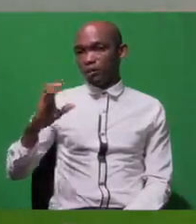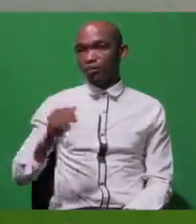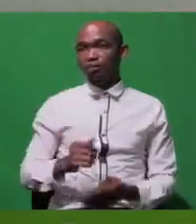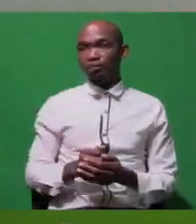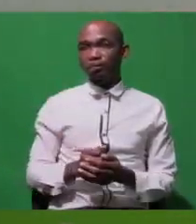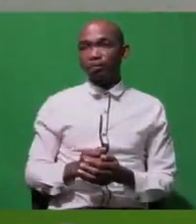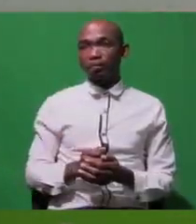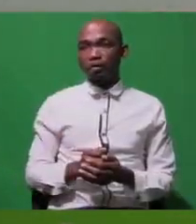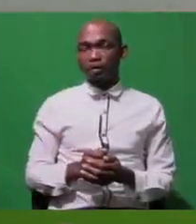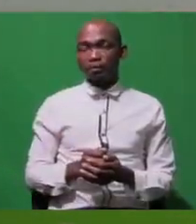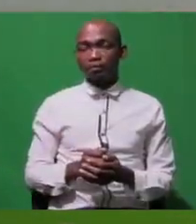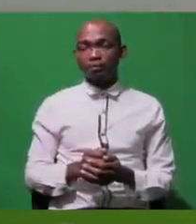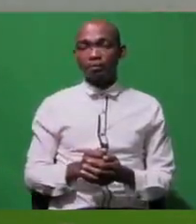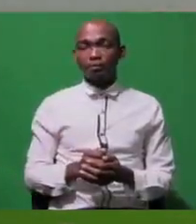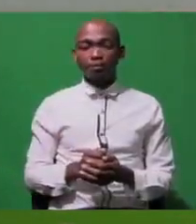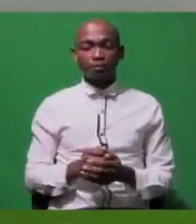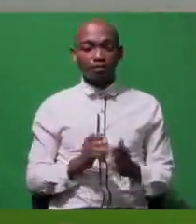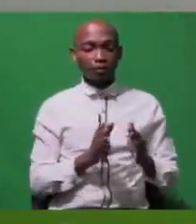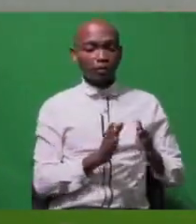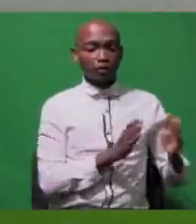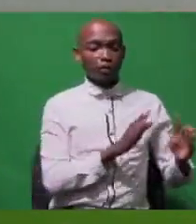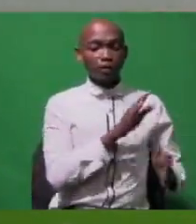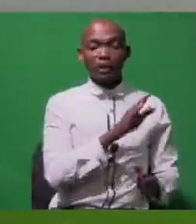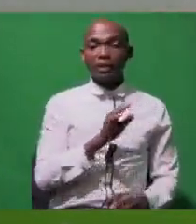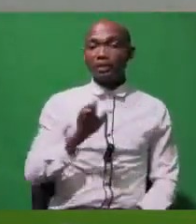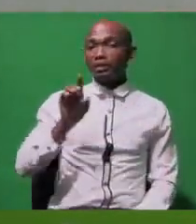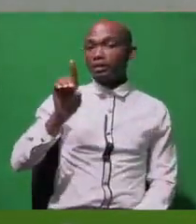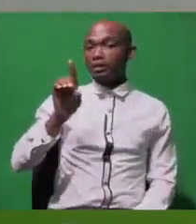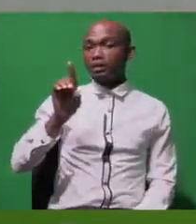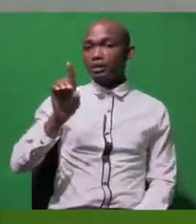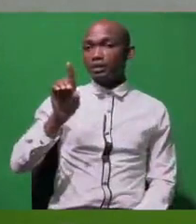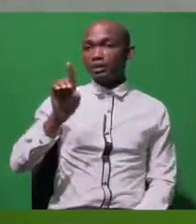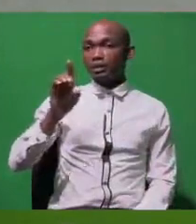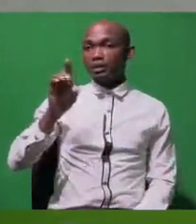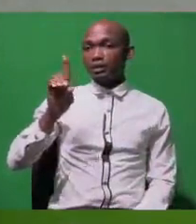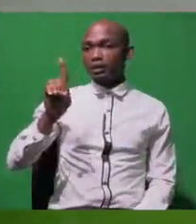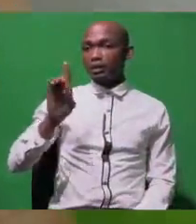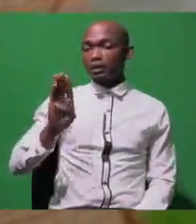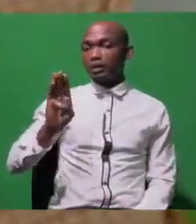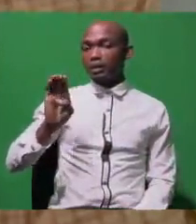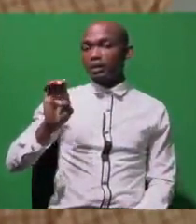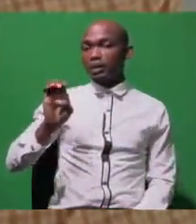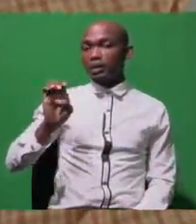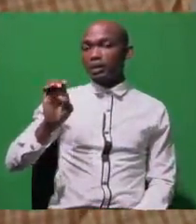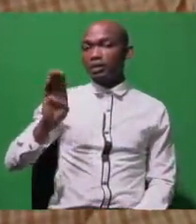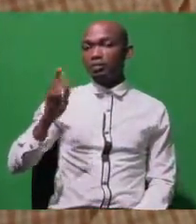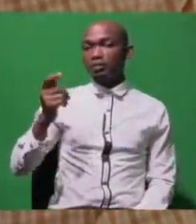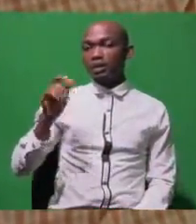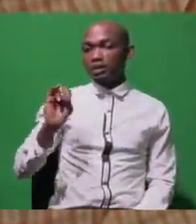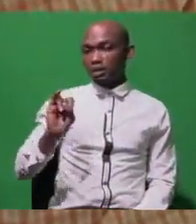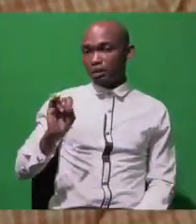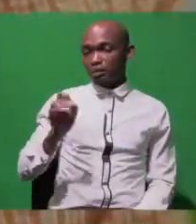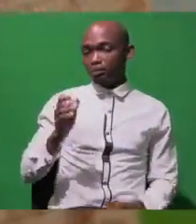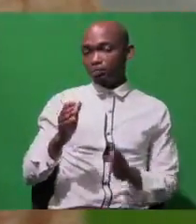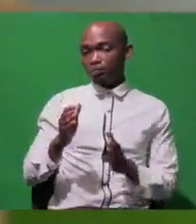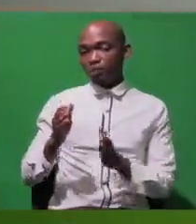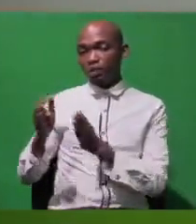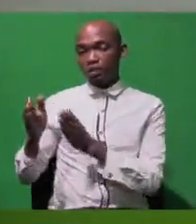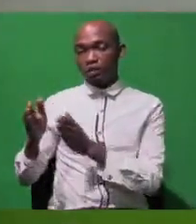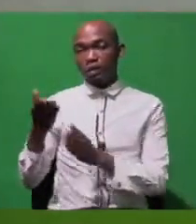This side is known as a debit side, and this side is known as a credit